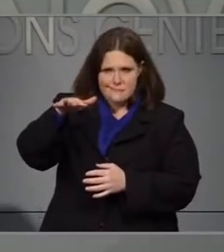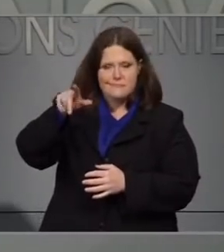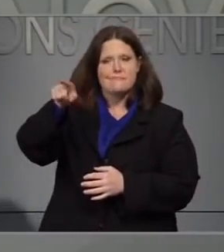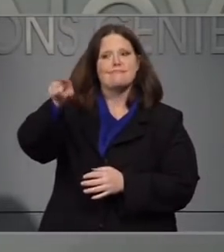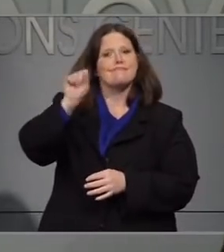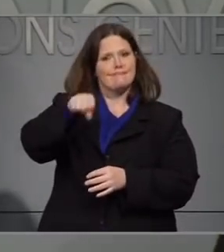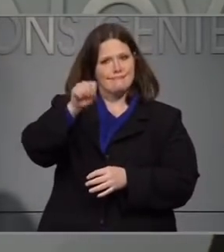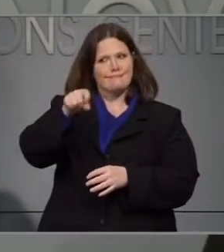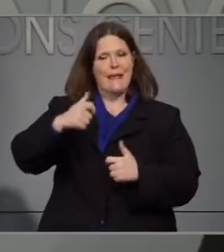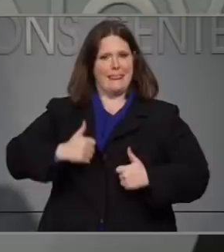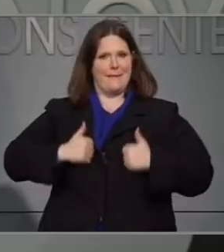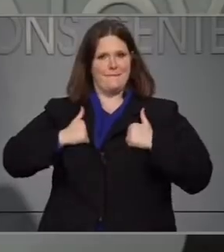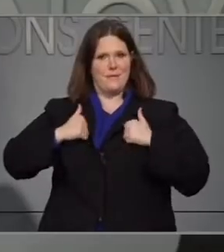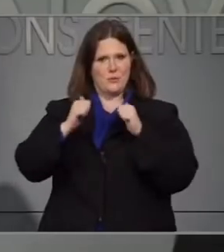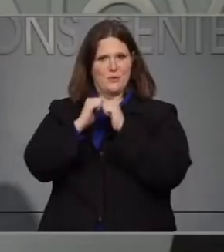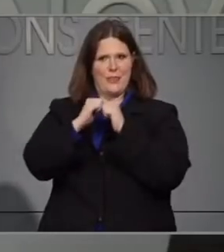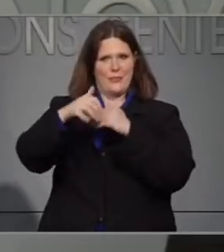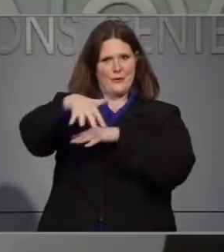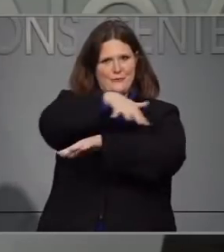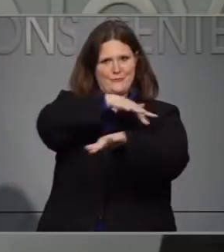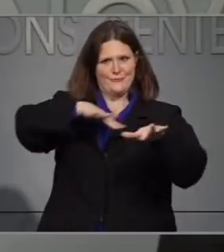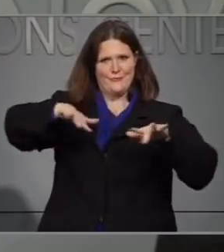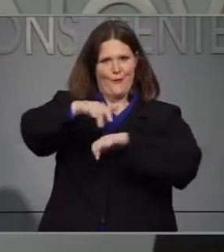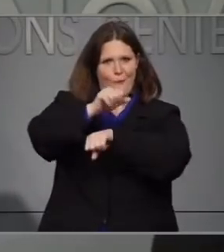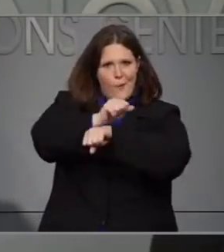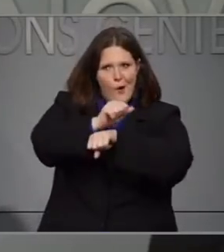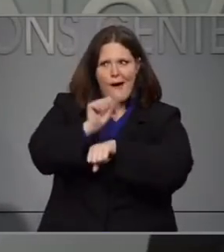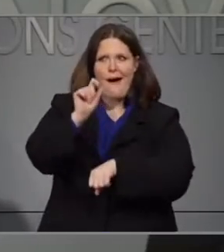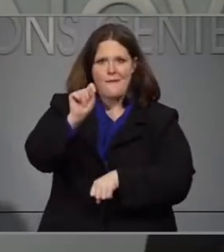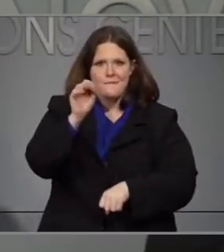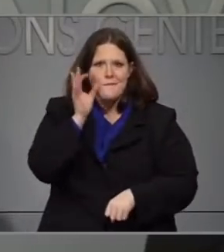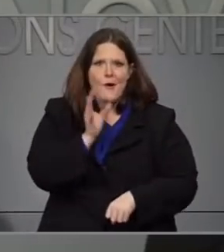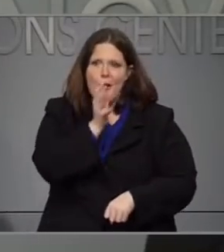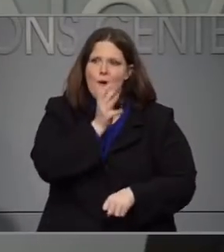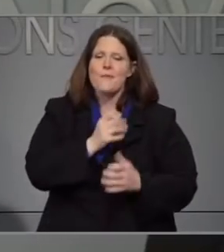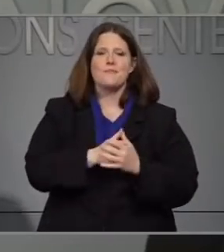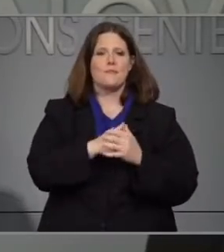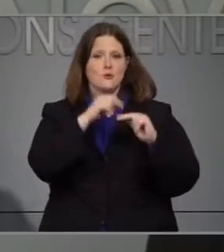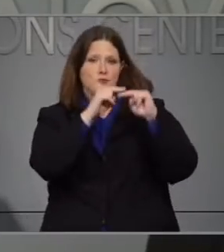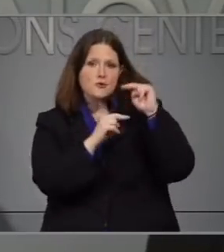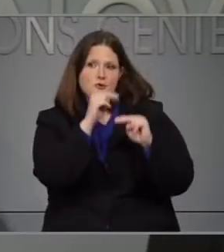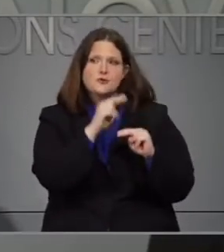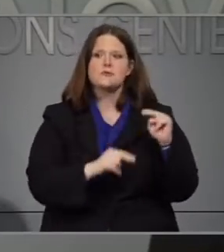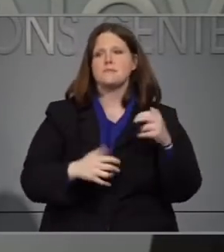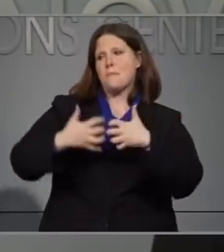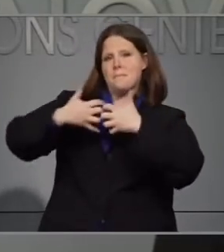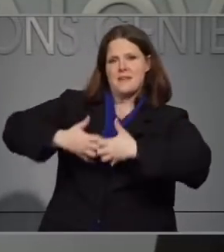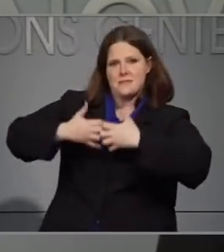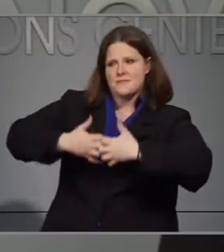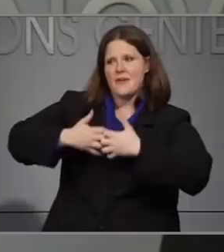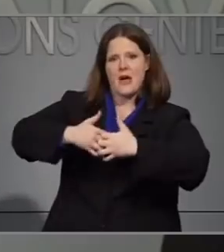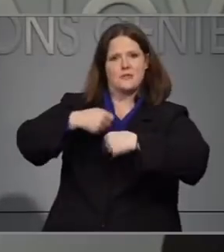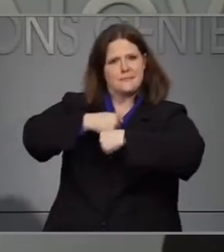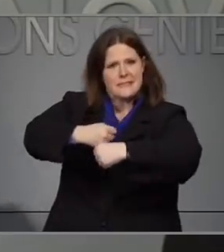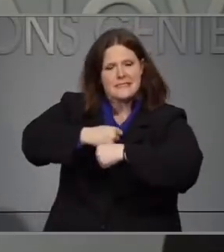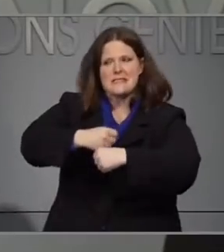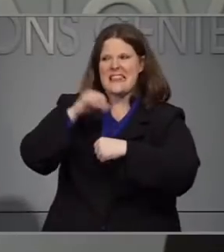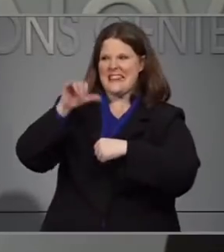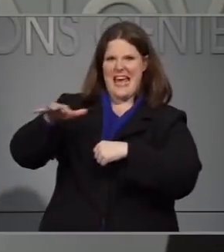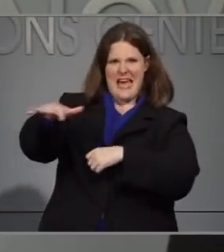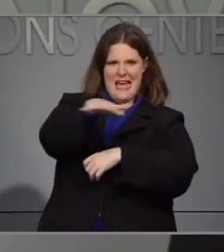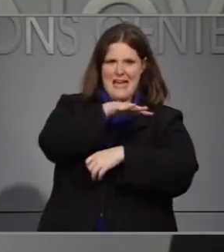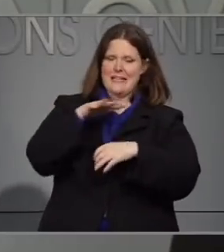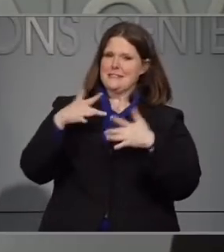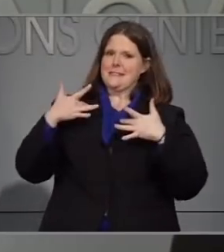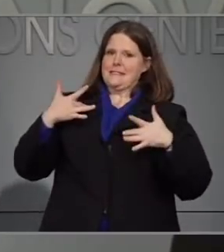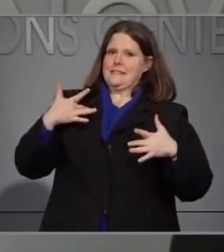they live in congregate settings and work on farms. We're seeing in our construction, manufacturing. And so those are the kinds of